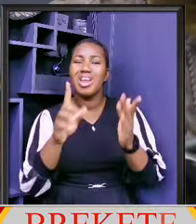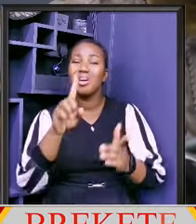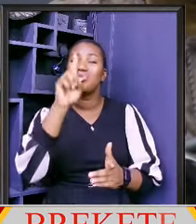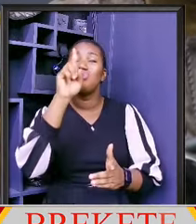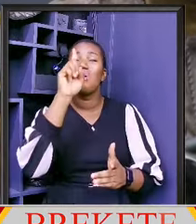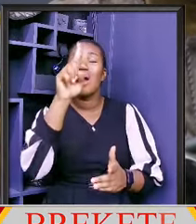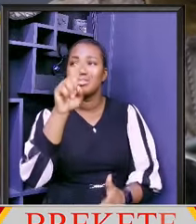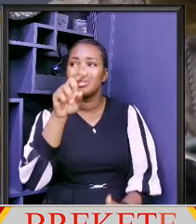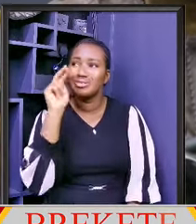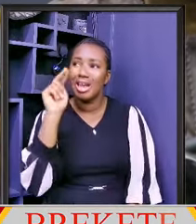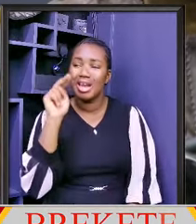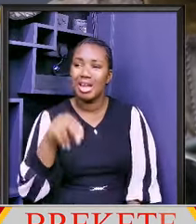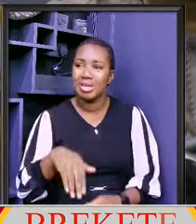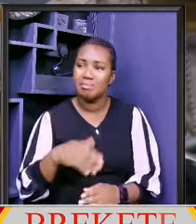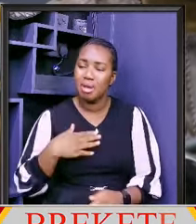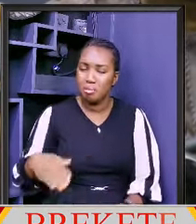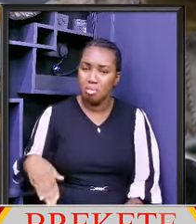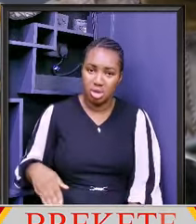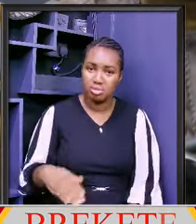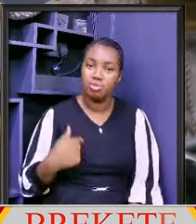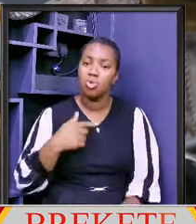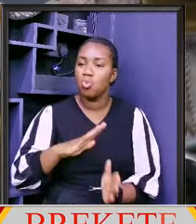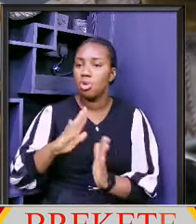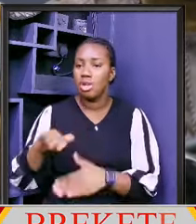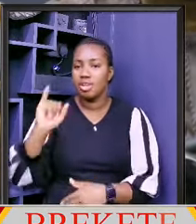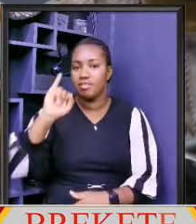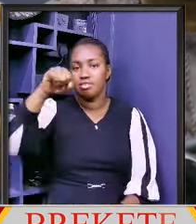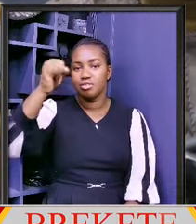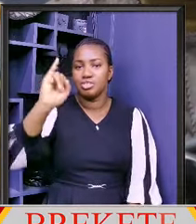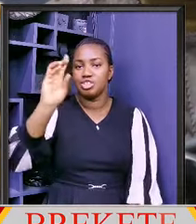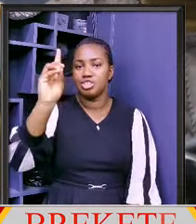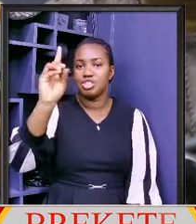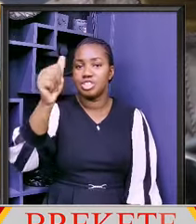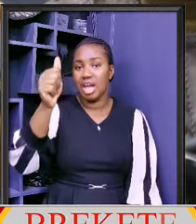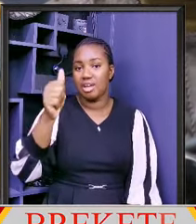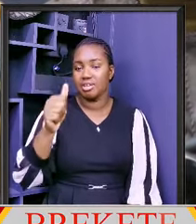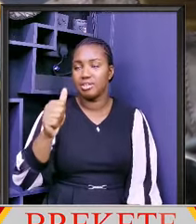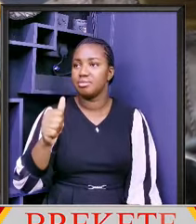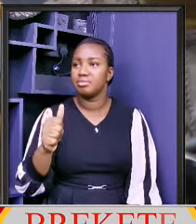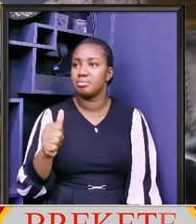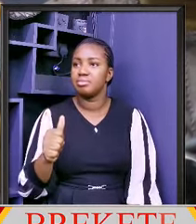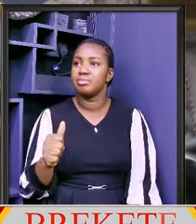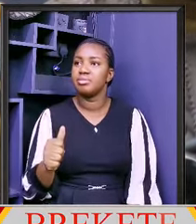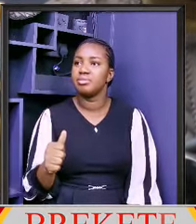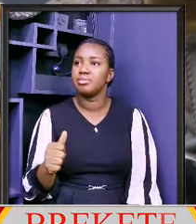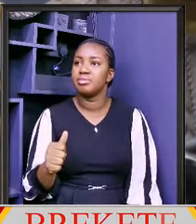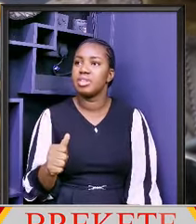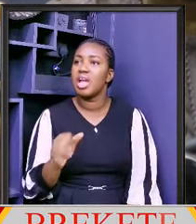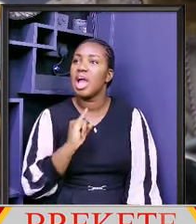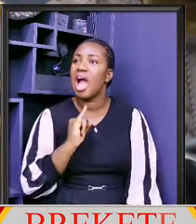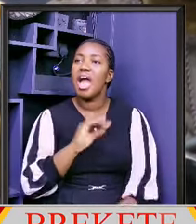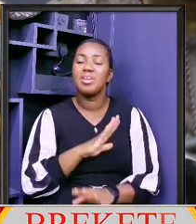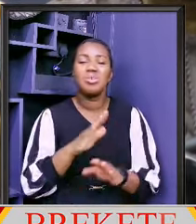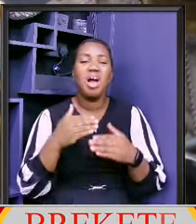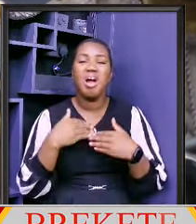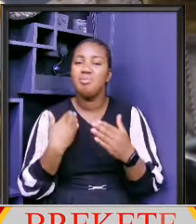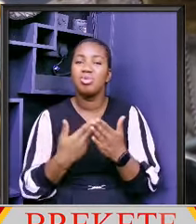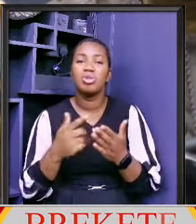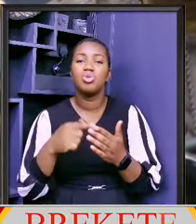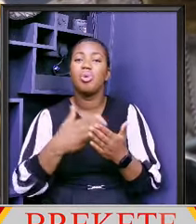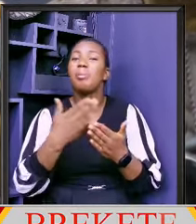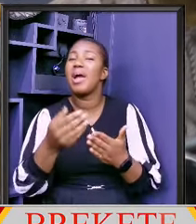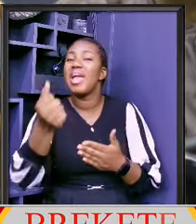something. We leave Jeddah to Medina. We spend 4 days. Even Ara, I mean, that I'm going to use. You don't get money to buy. I don't get money. It's one